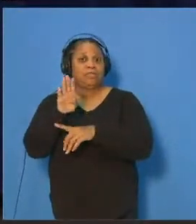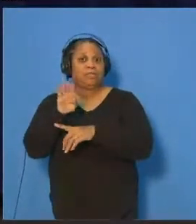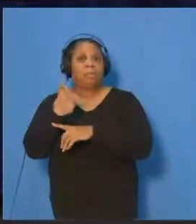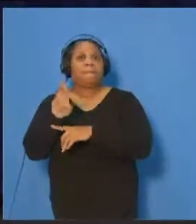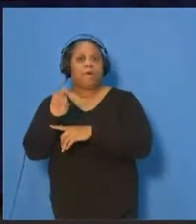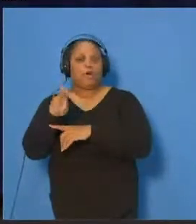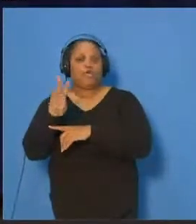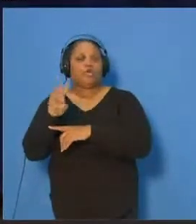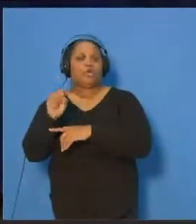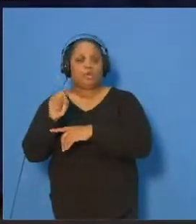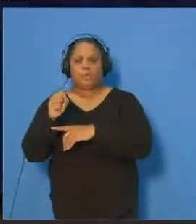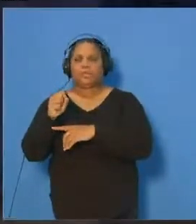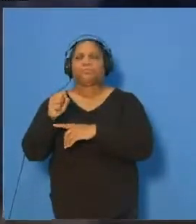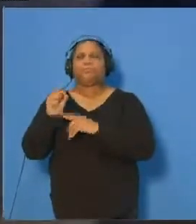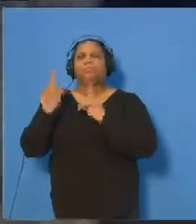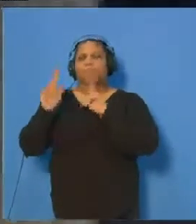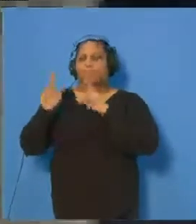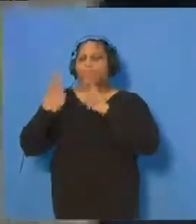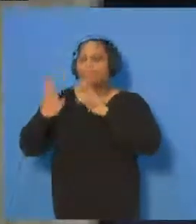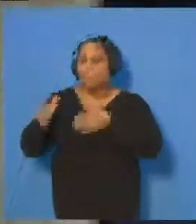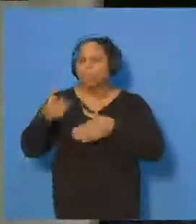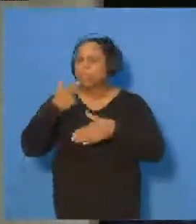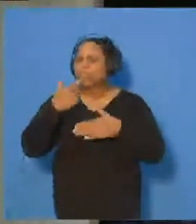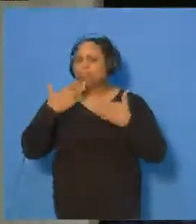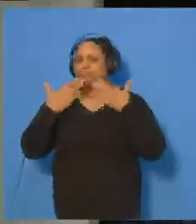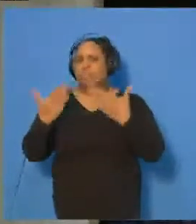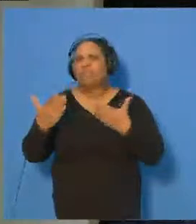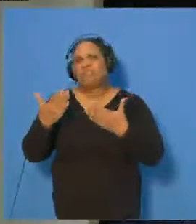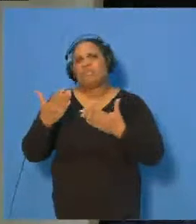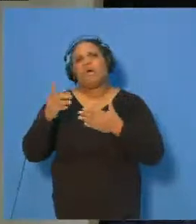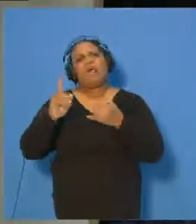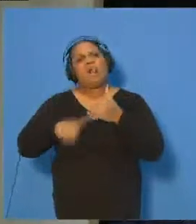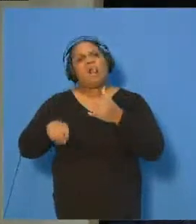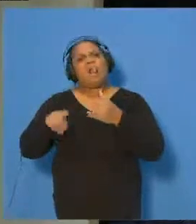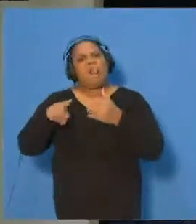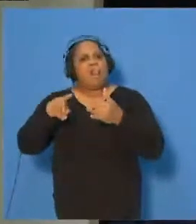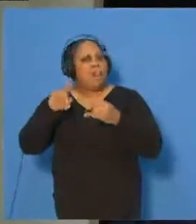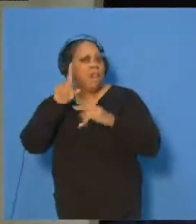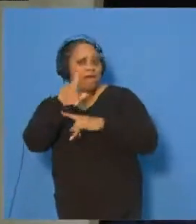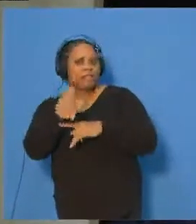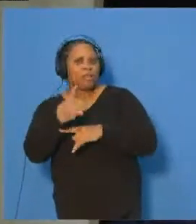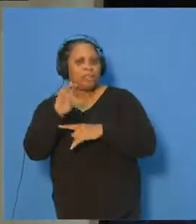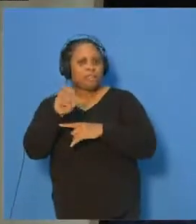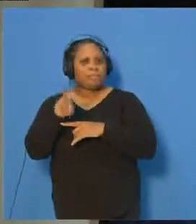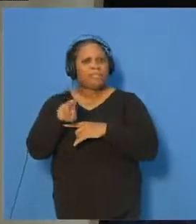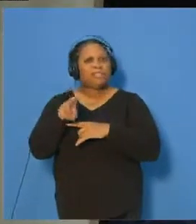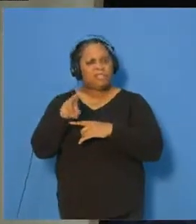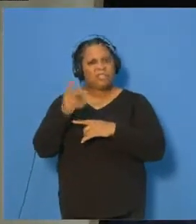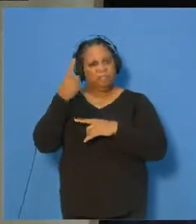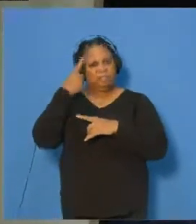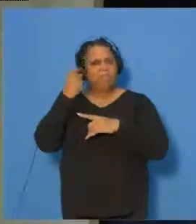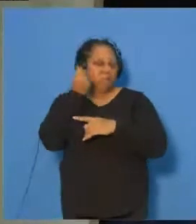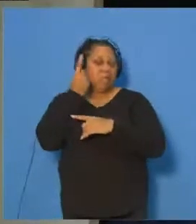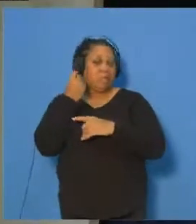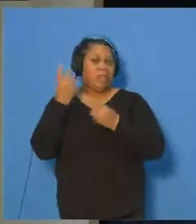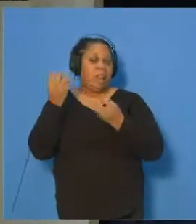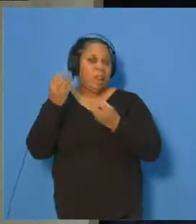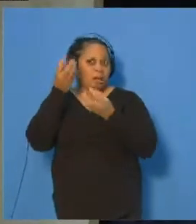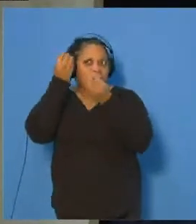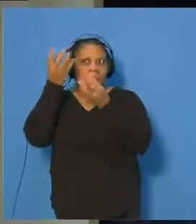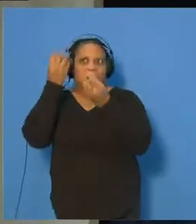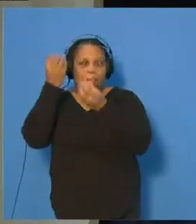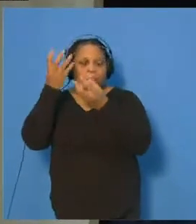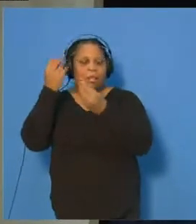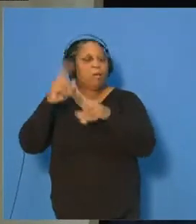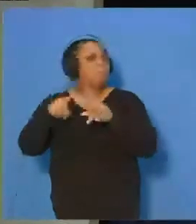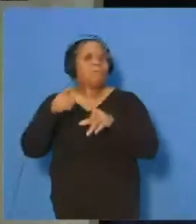Grateful. Minister, last question for you. A few times during the course of the press conference, and it's understandable because it's a lot of information in the process,